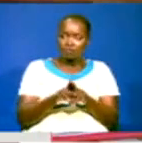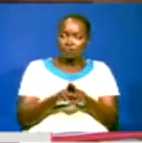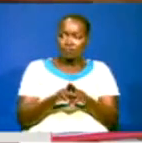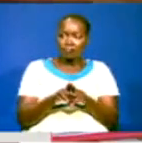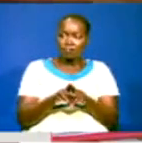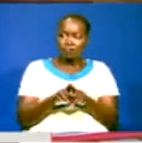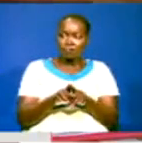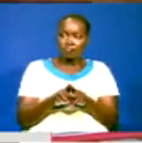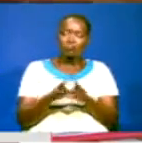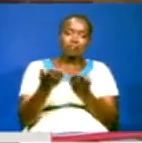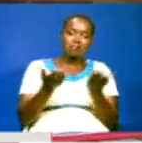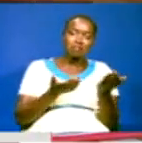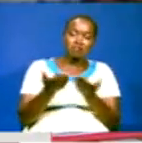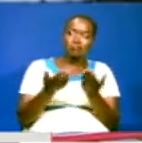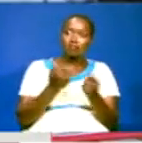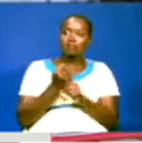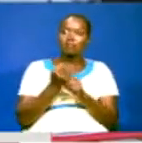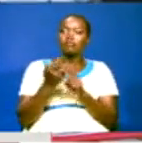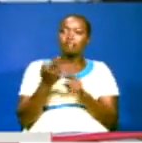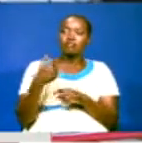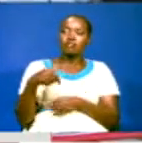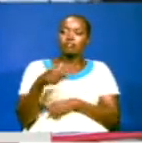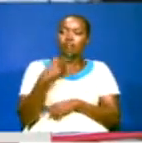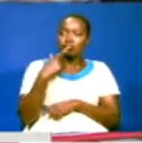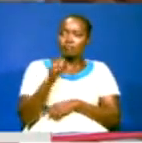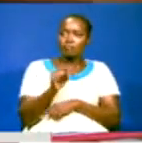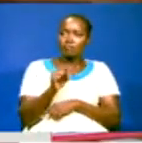of Trade, who are also working with us. And so